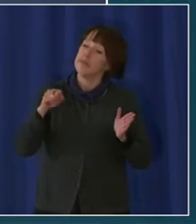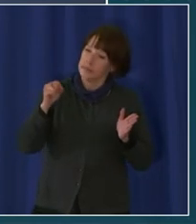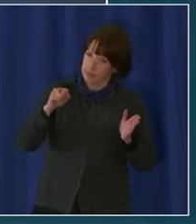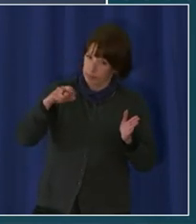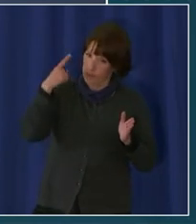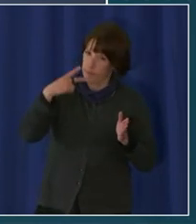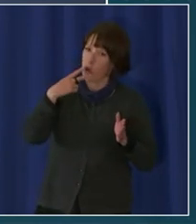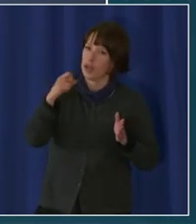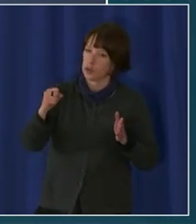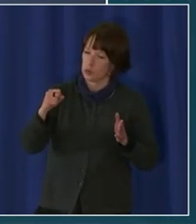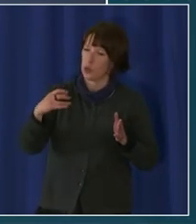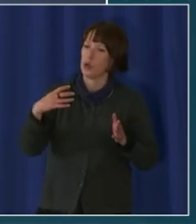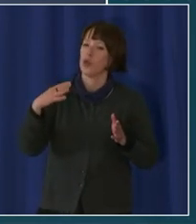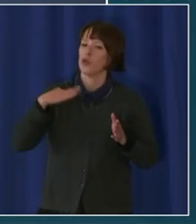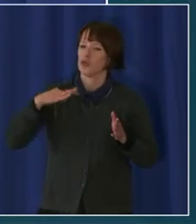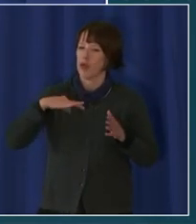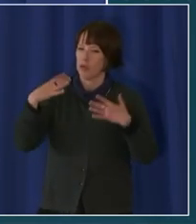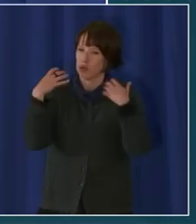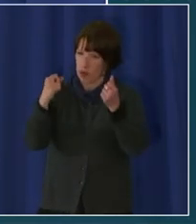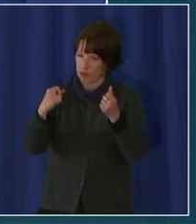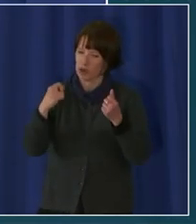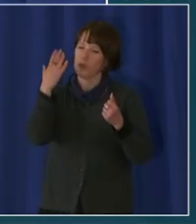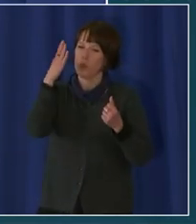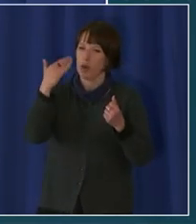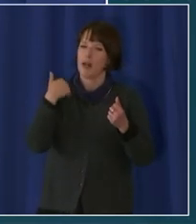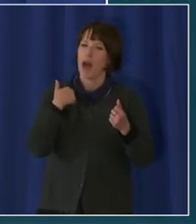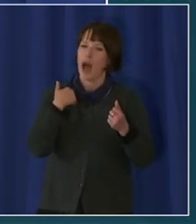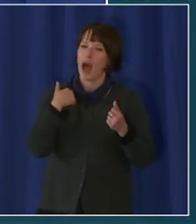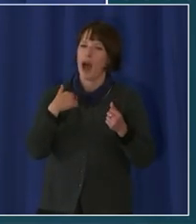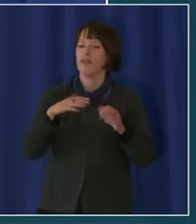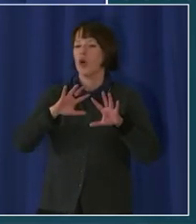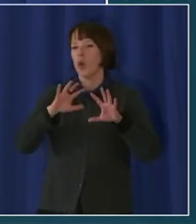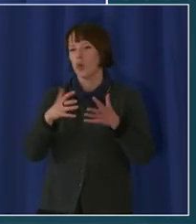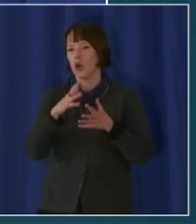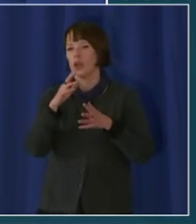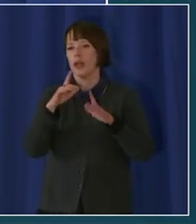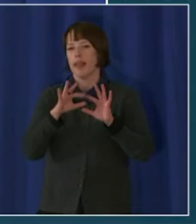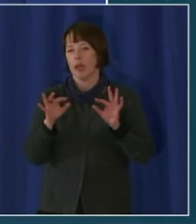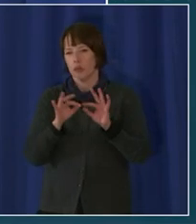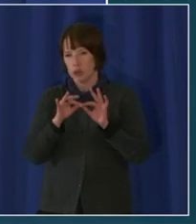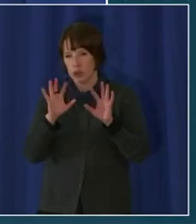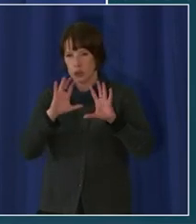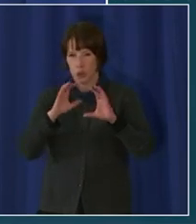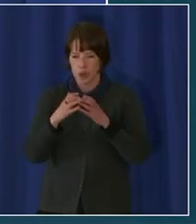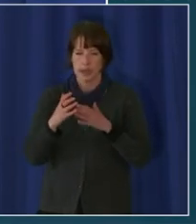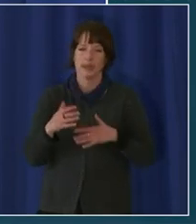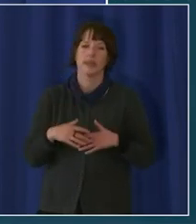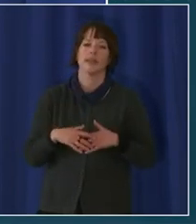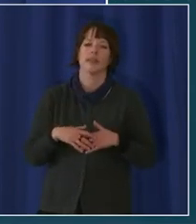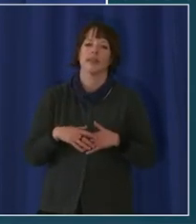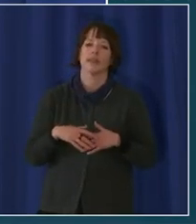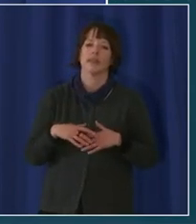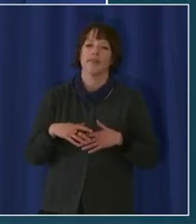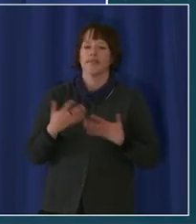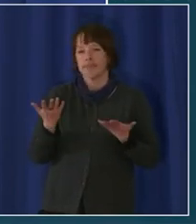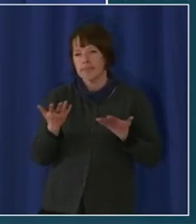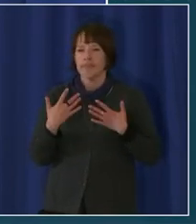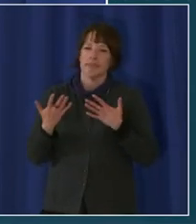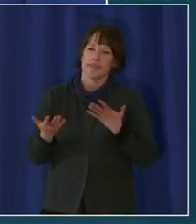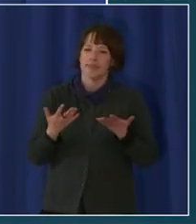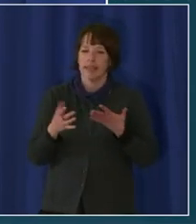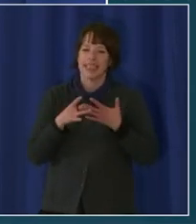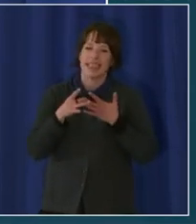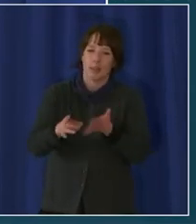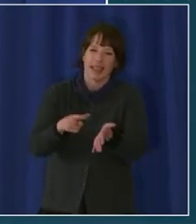Definitely for high school credit recovery, there will be world language courses offered. It's driven by the demand in terms of